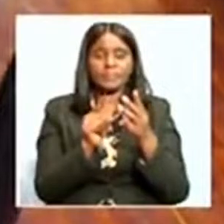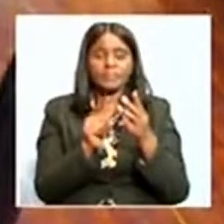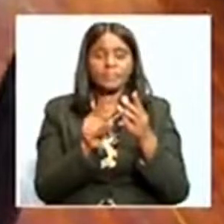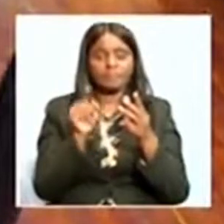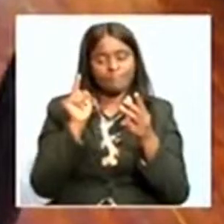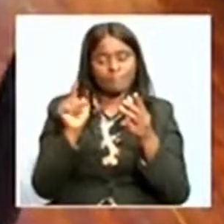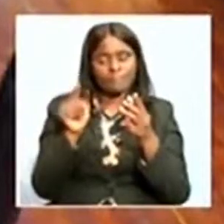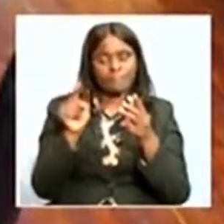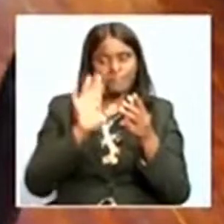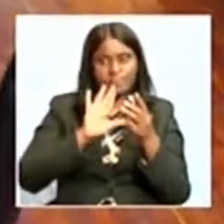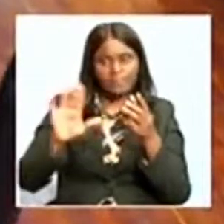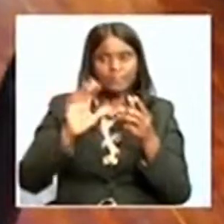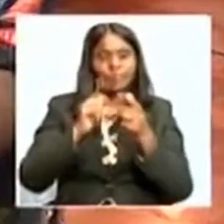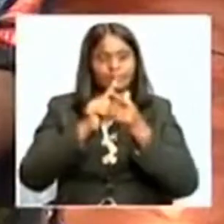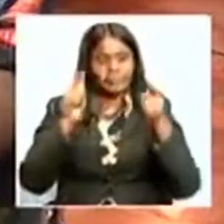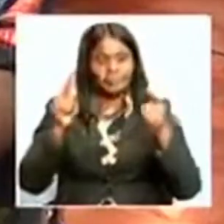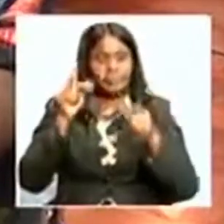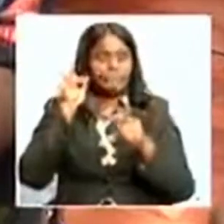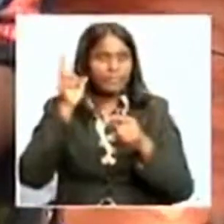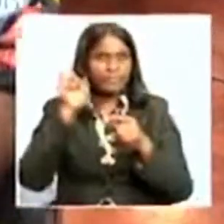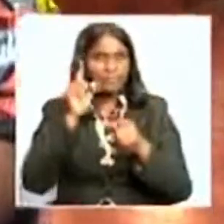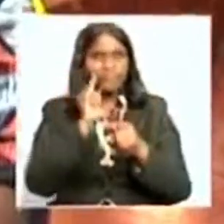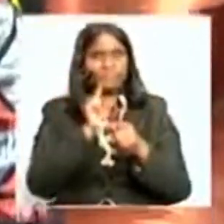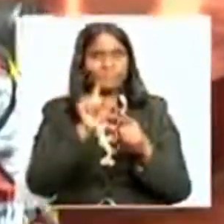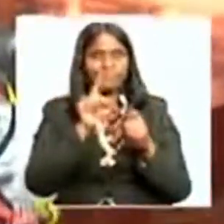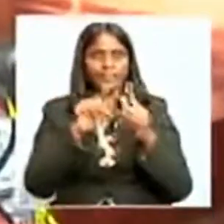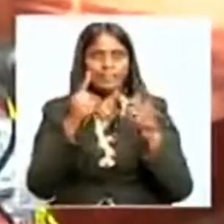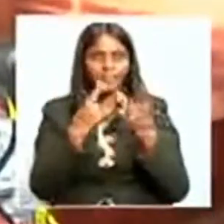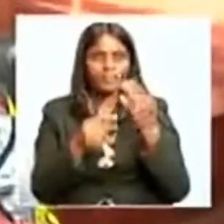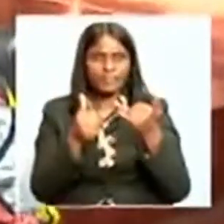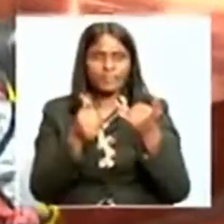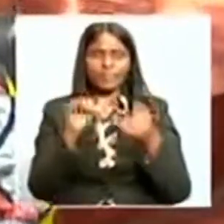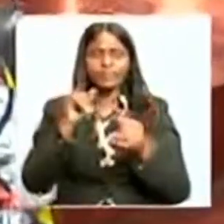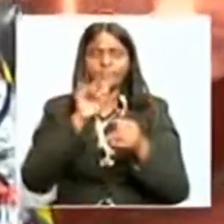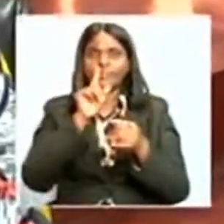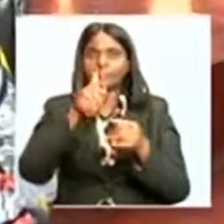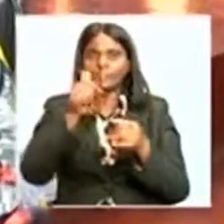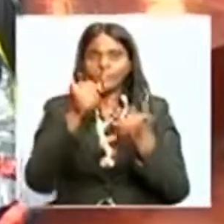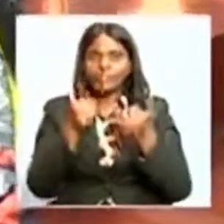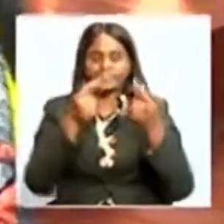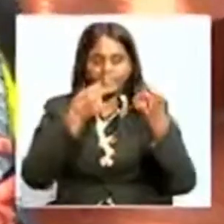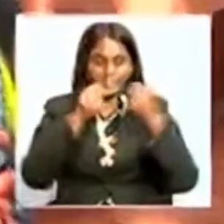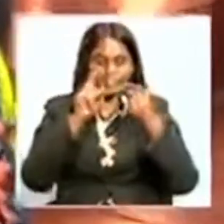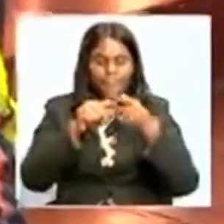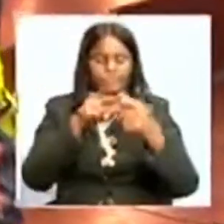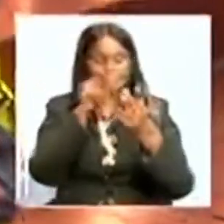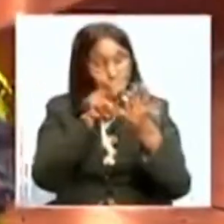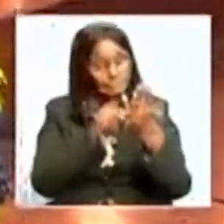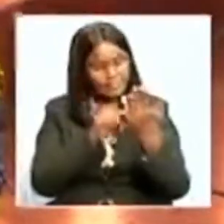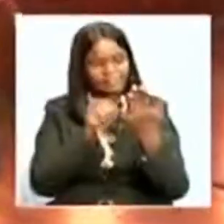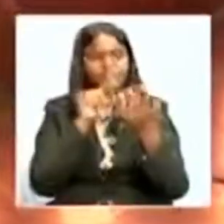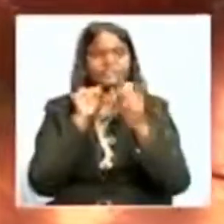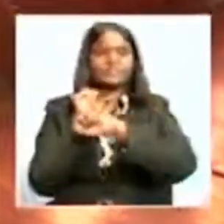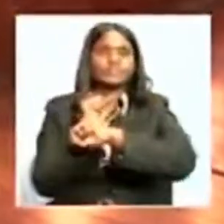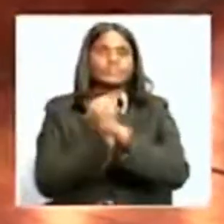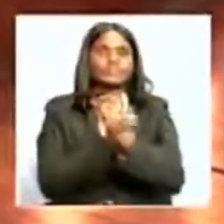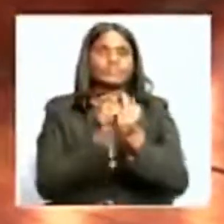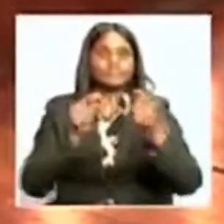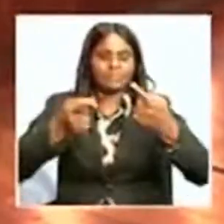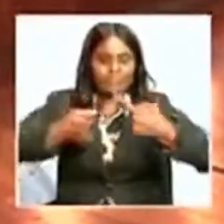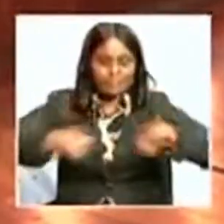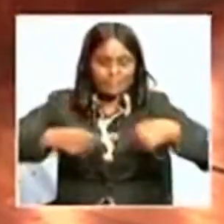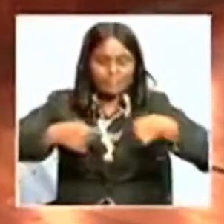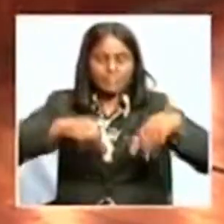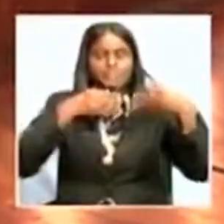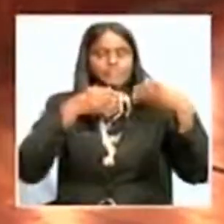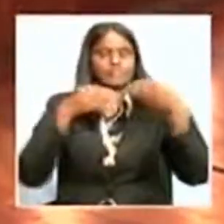That is the major background to this. But whilst you are trying to look at protecting the local